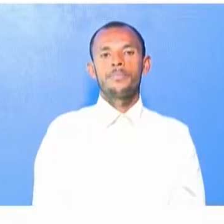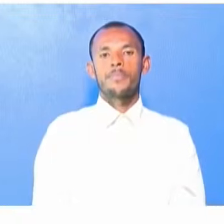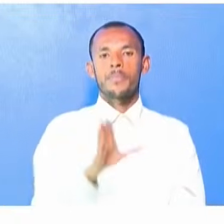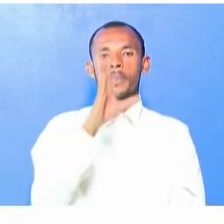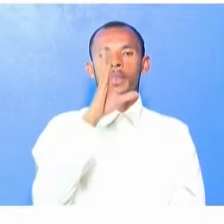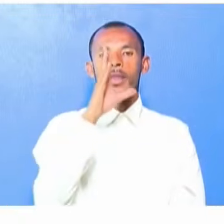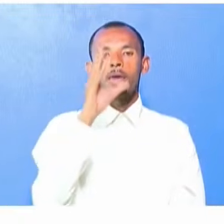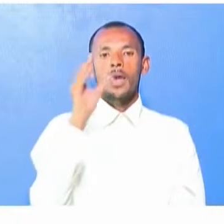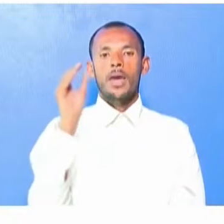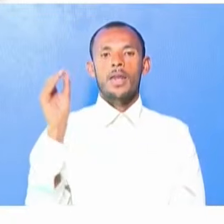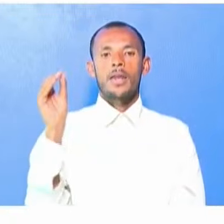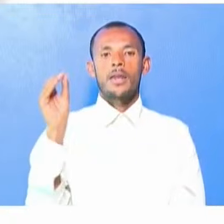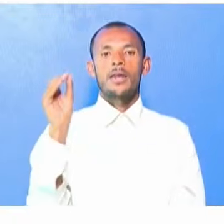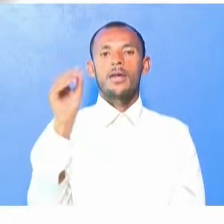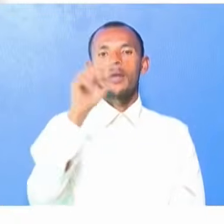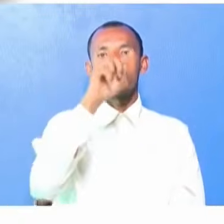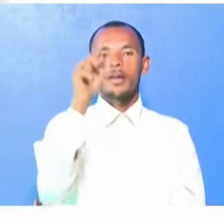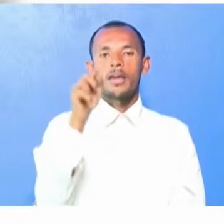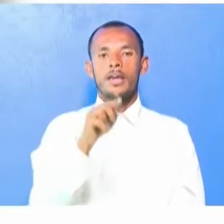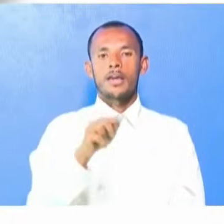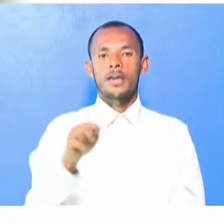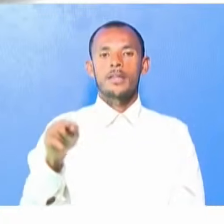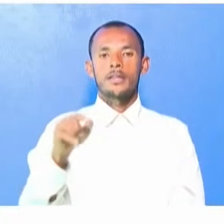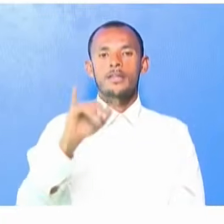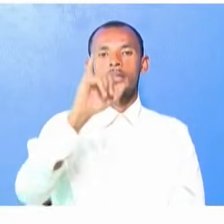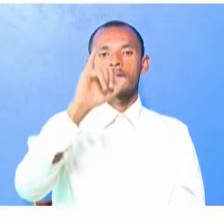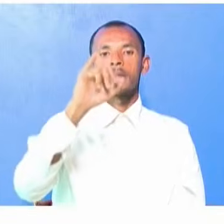and integers.